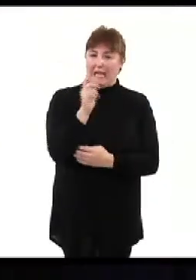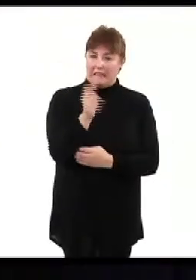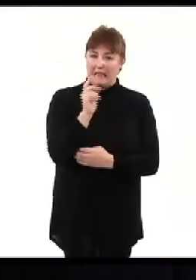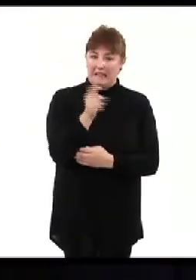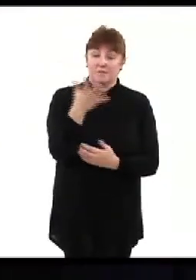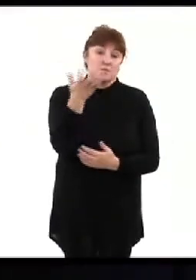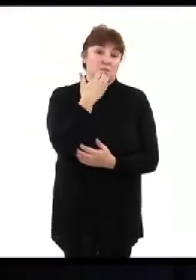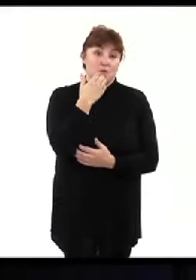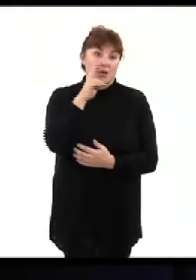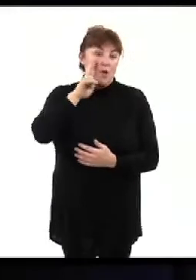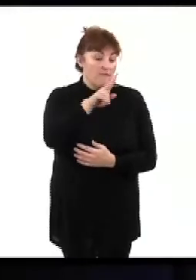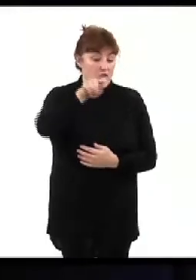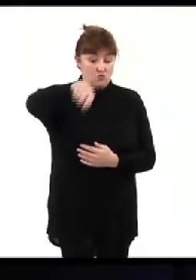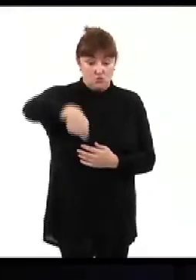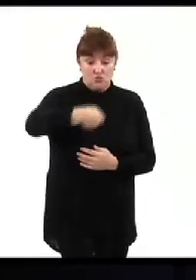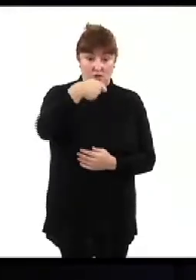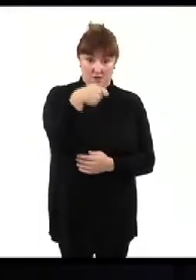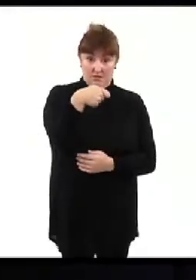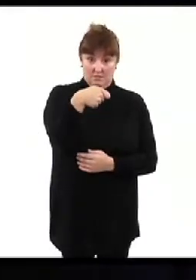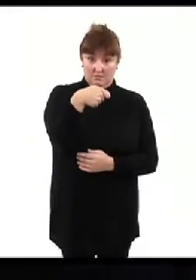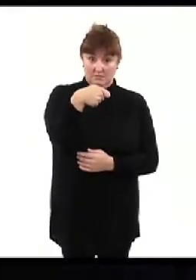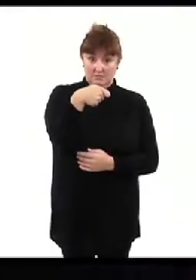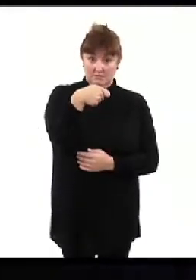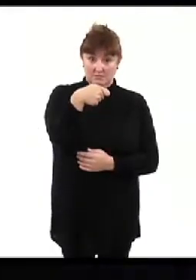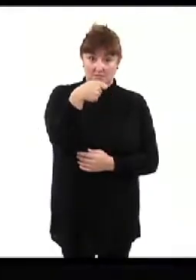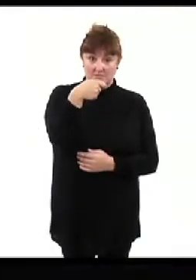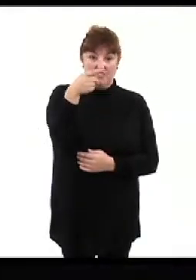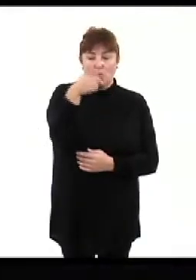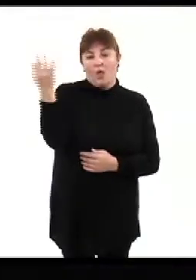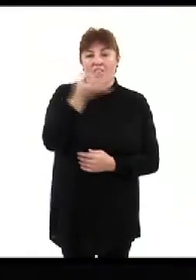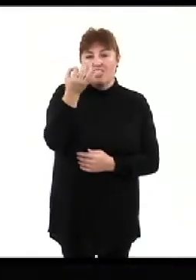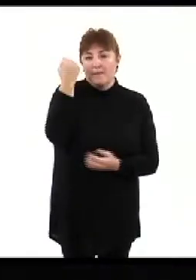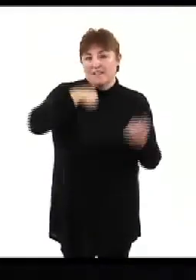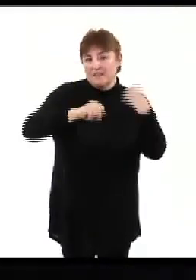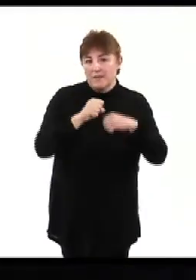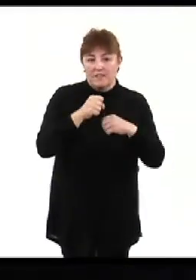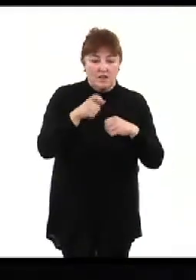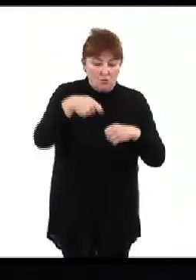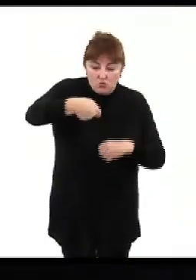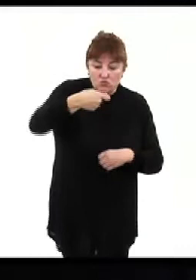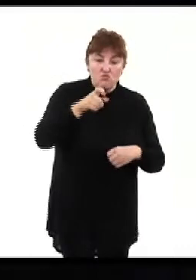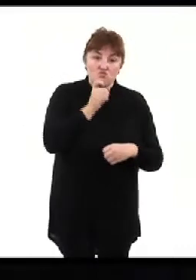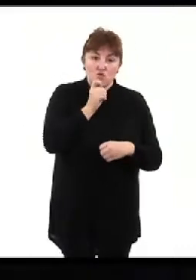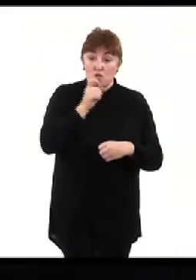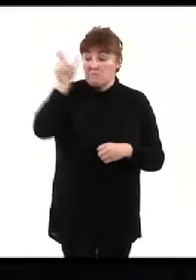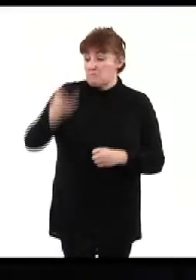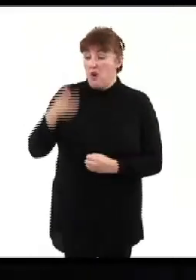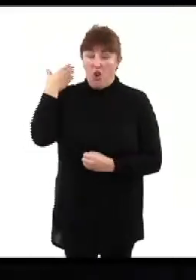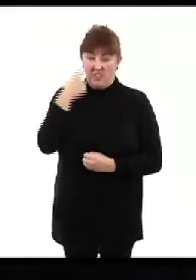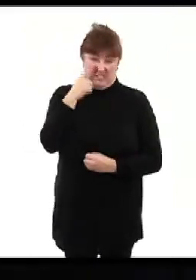to pantomime stirring or using the spoon, a hearing person might just do kind of a lame little something like this.